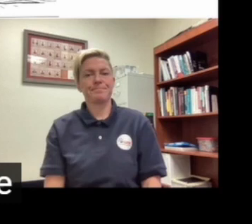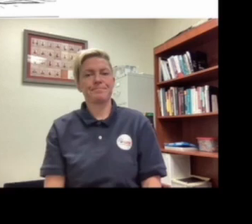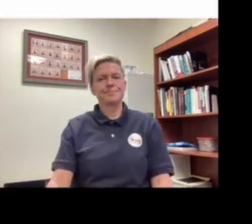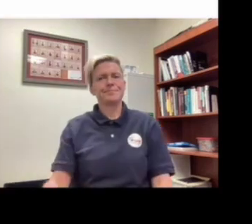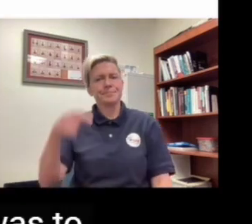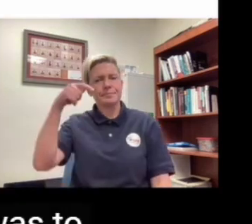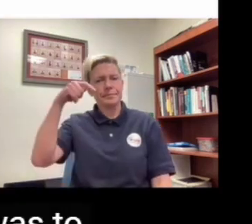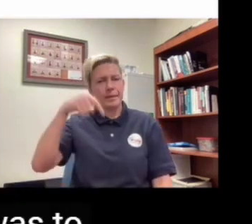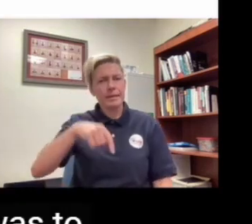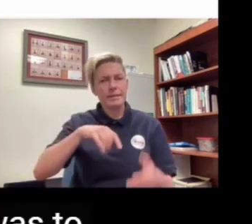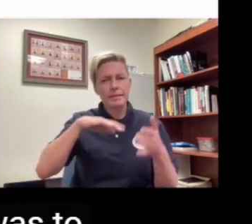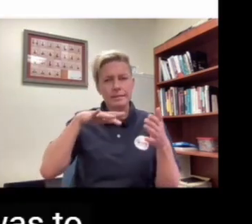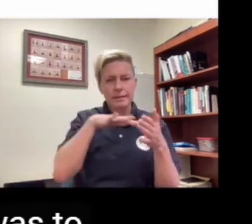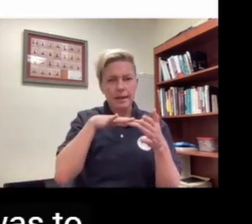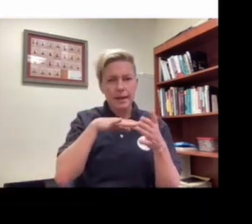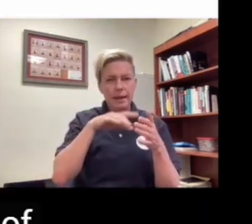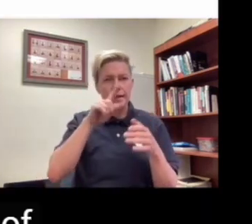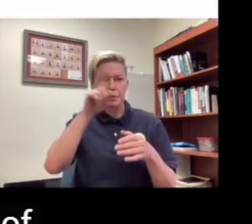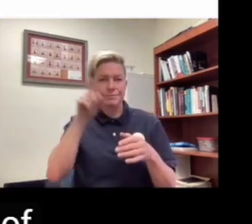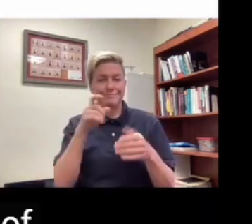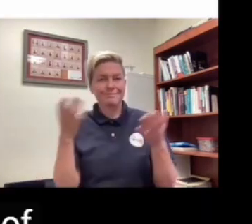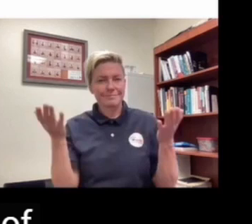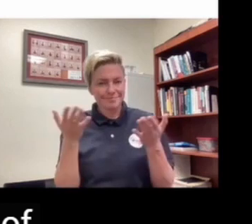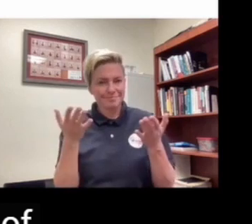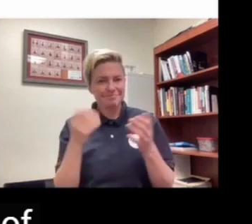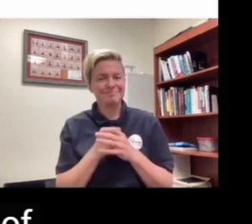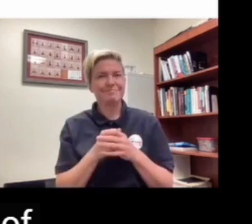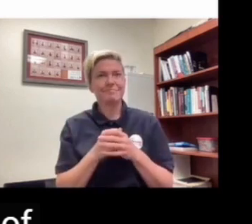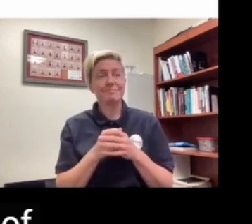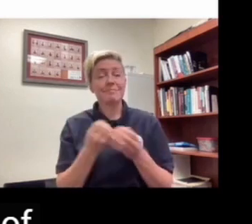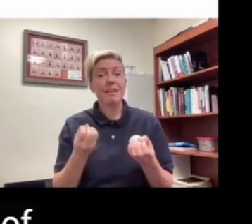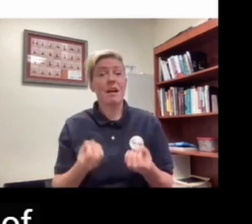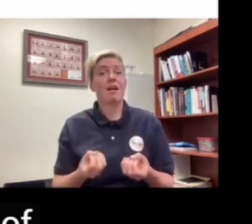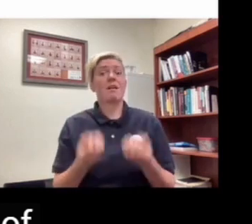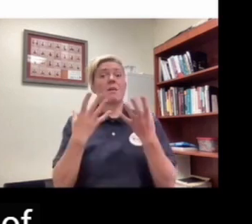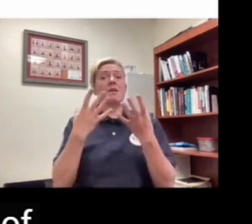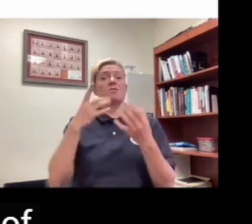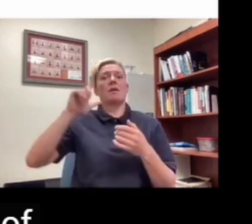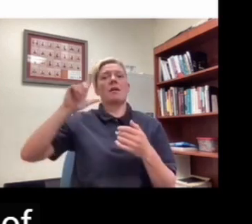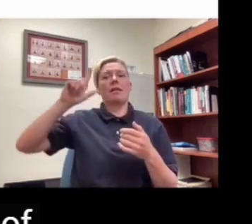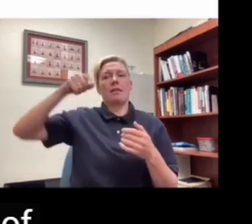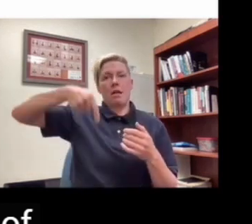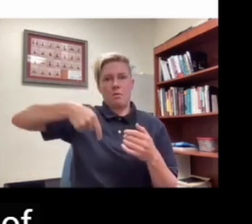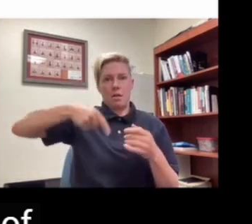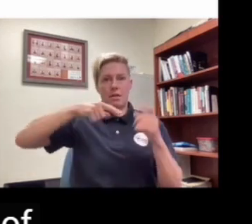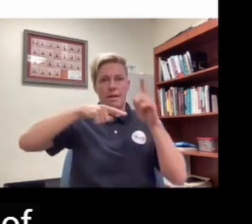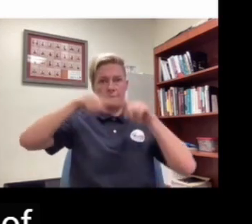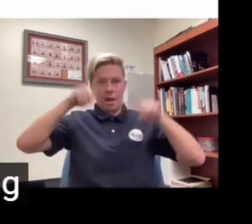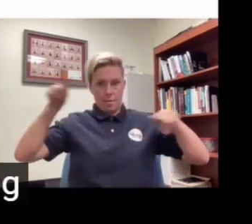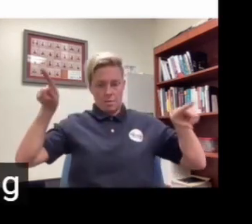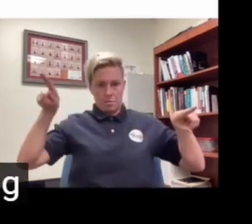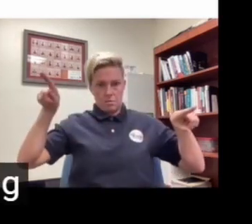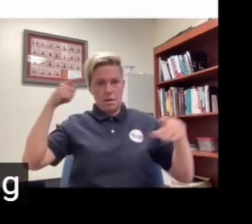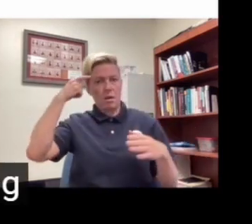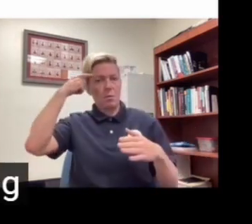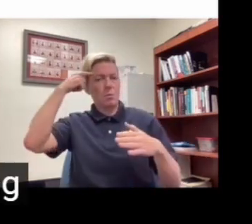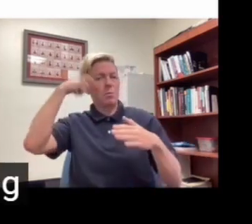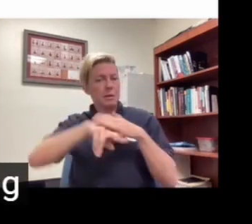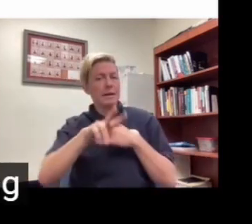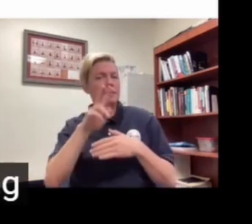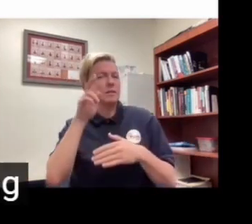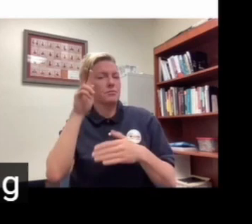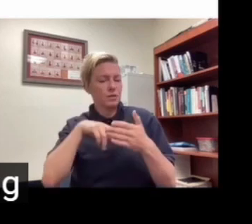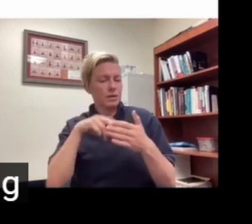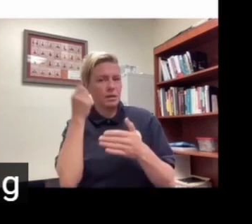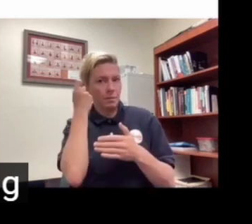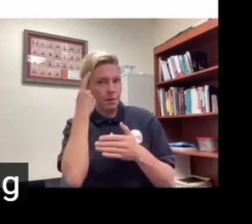read. In Study 1, the research question was to examine the relative contribution of lexical quality